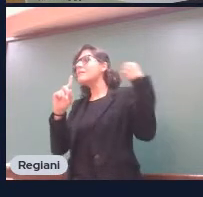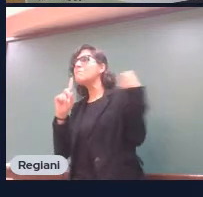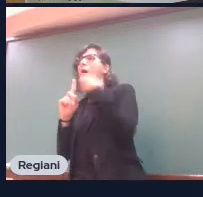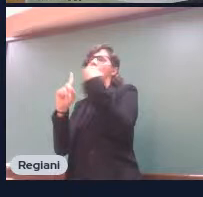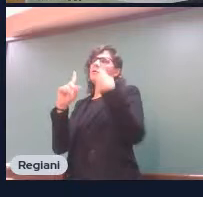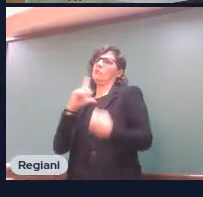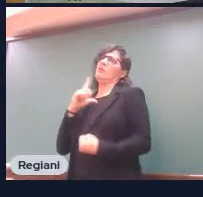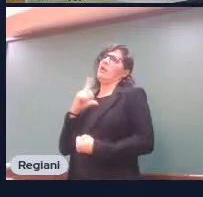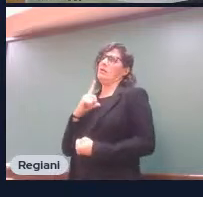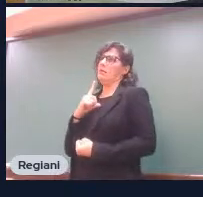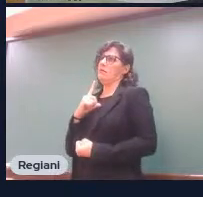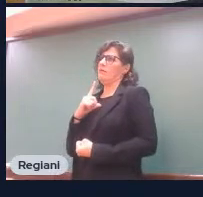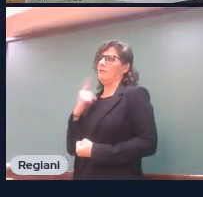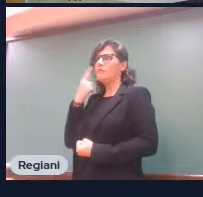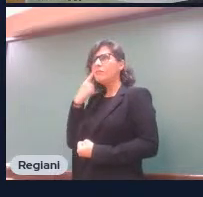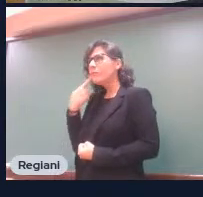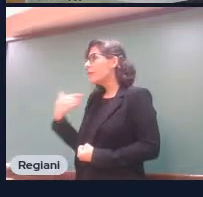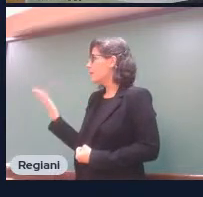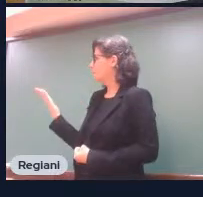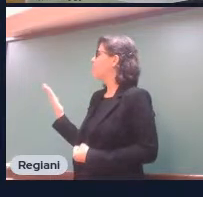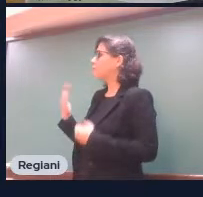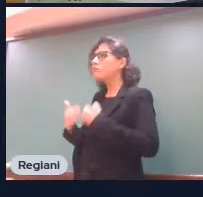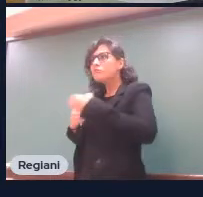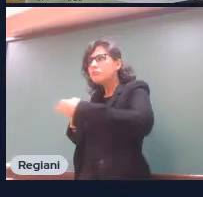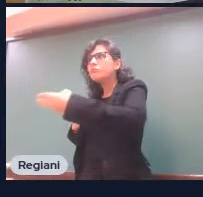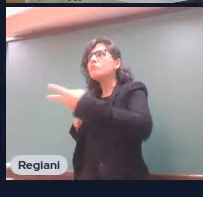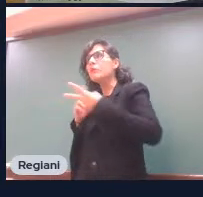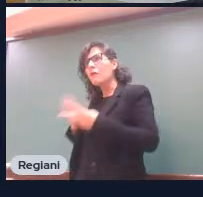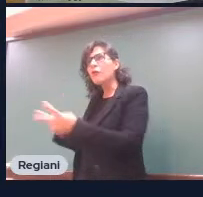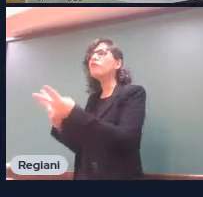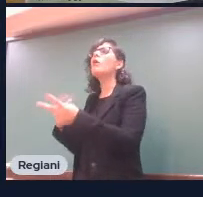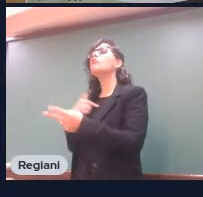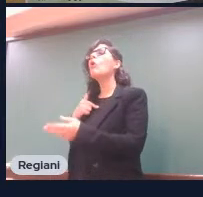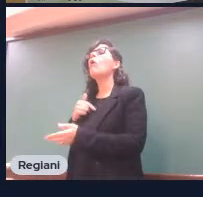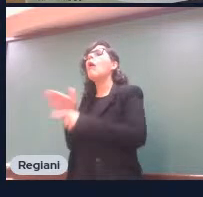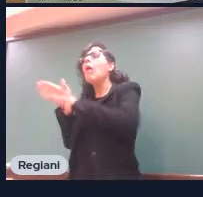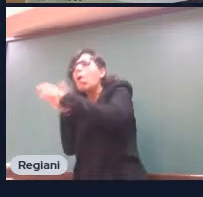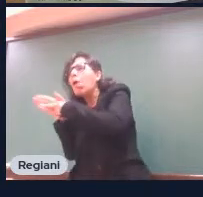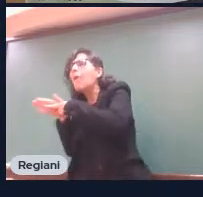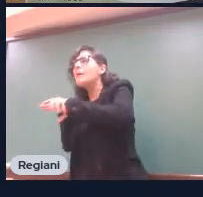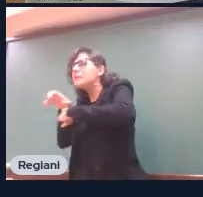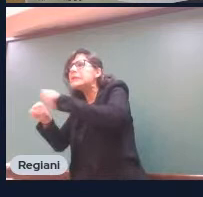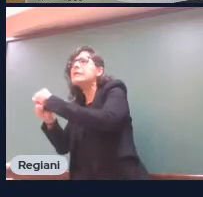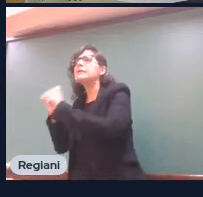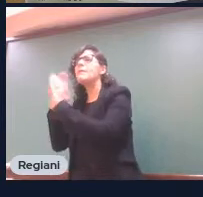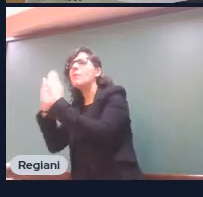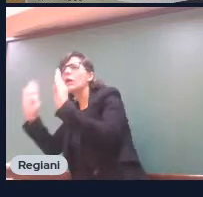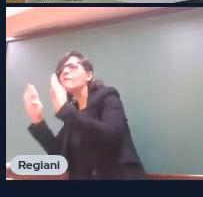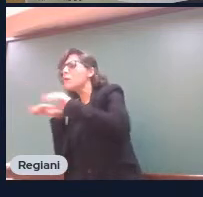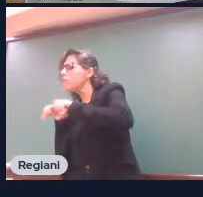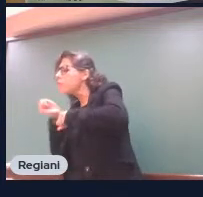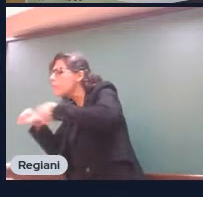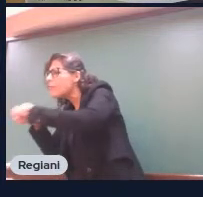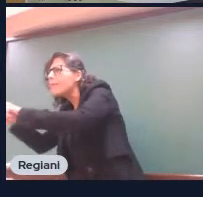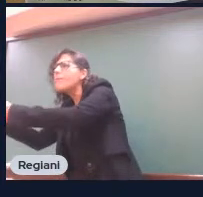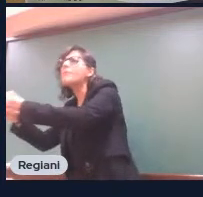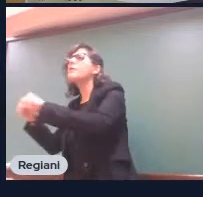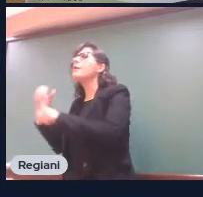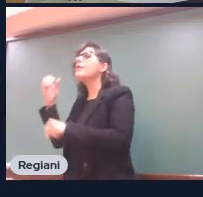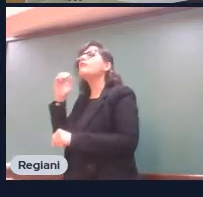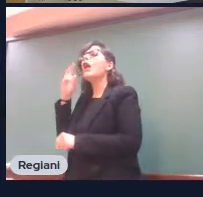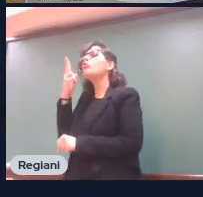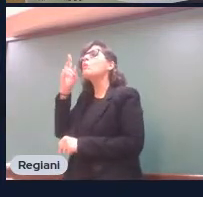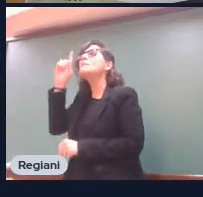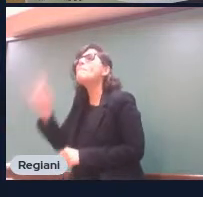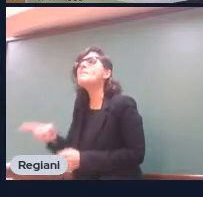there. So I move on. I'm doing bibliometrics. Here I move to a corpus of 5,000